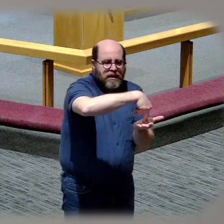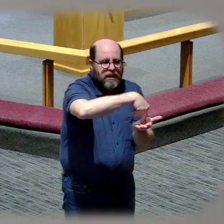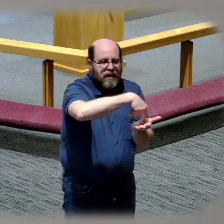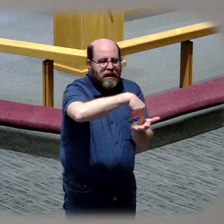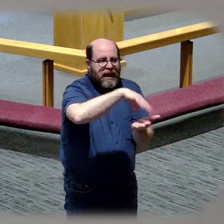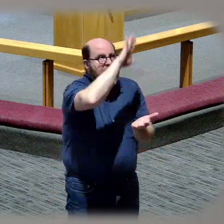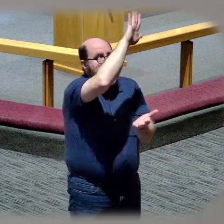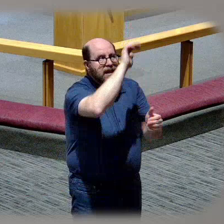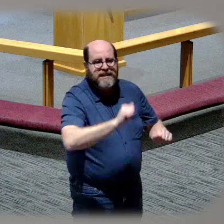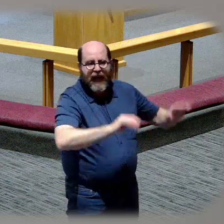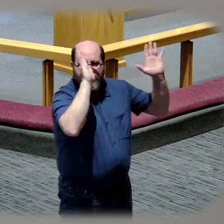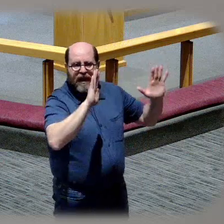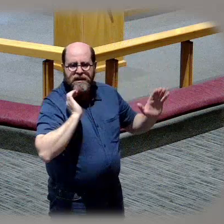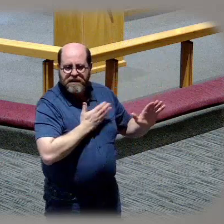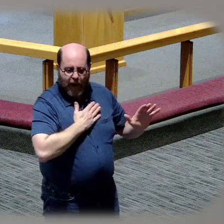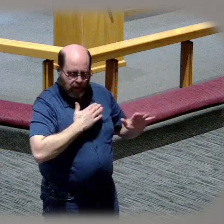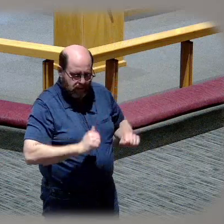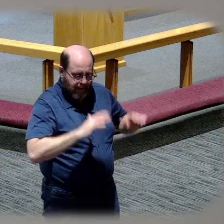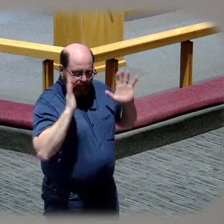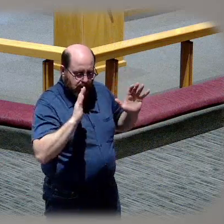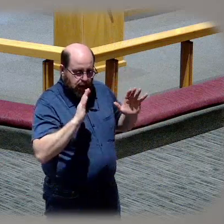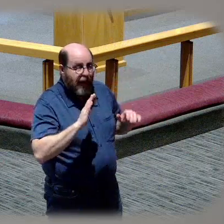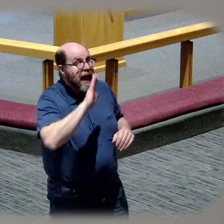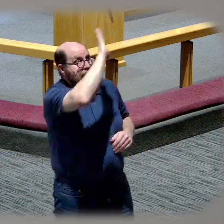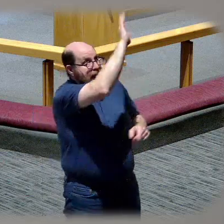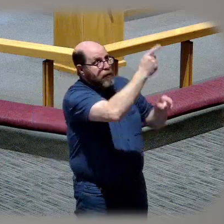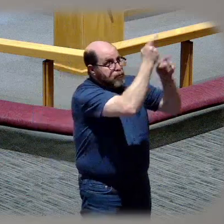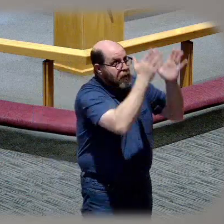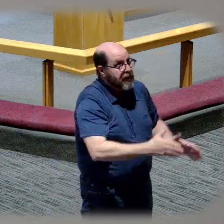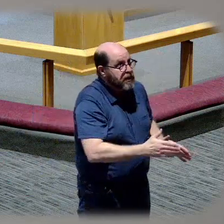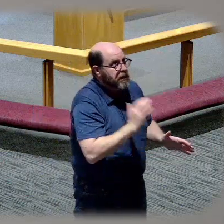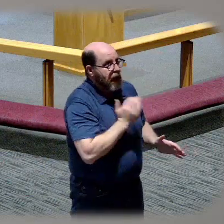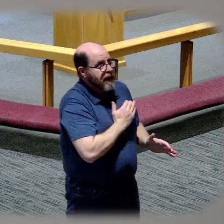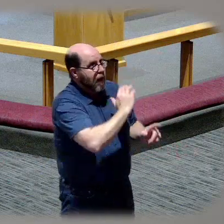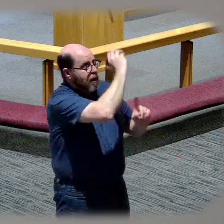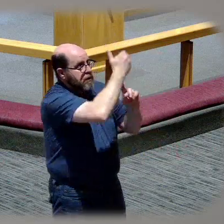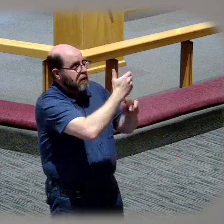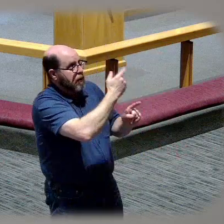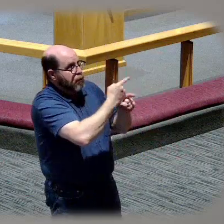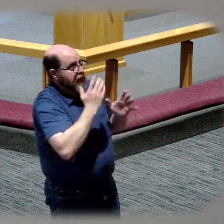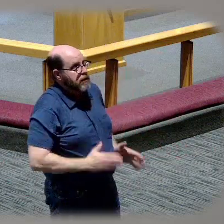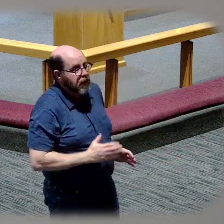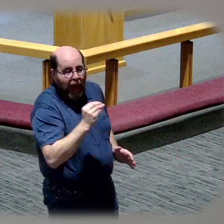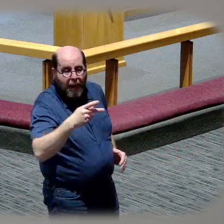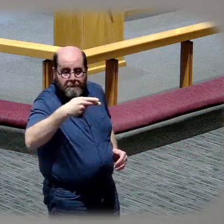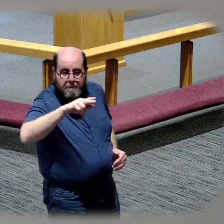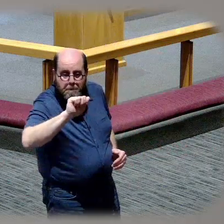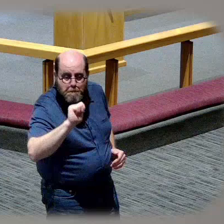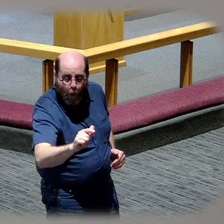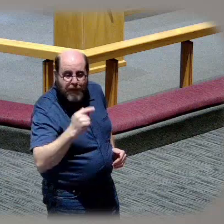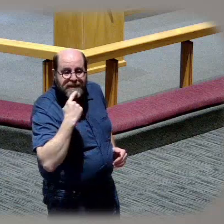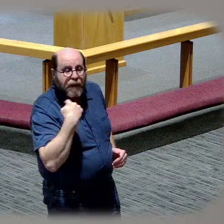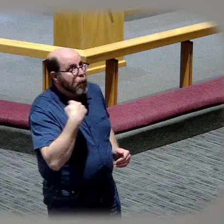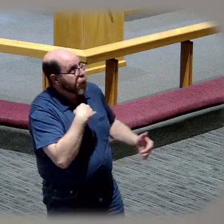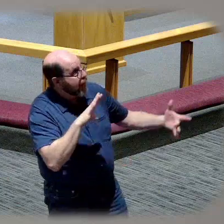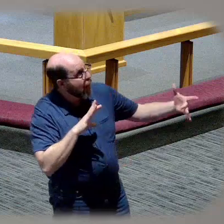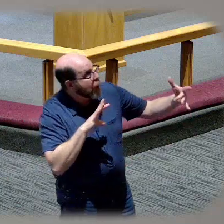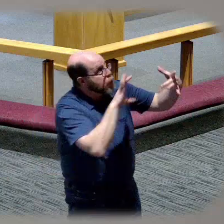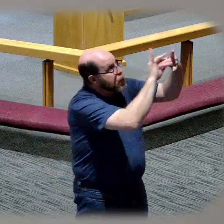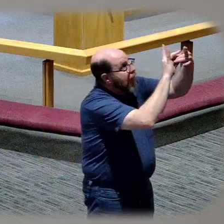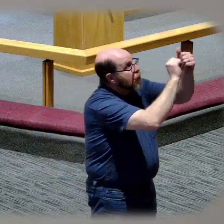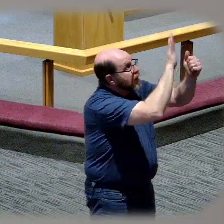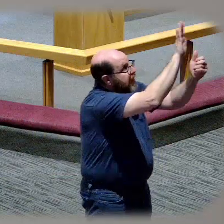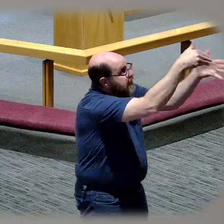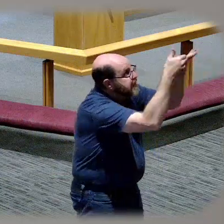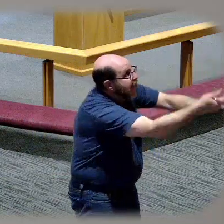our sacrifice. His righteousness is our righteousness. And as St. Paul says, if we are united with him in a death